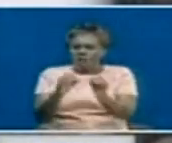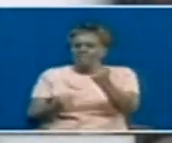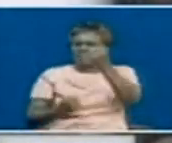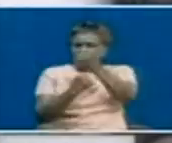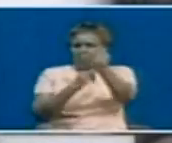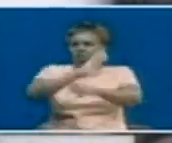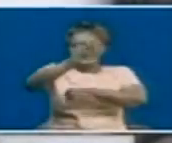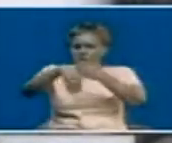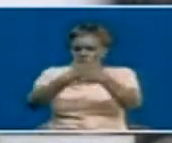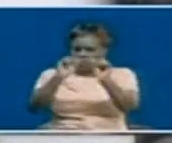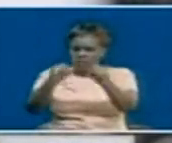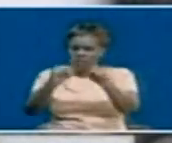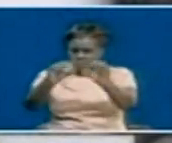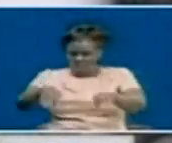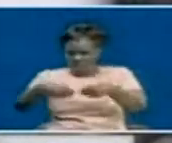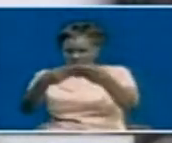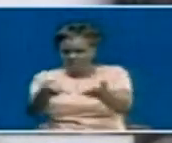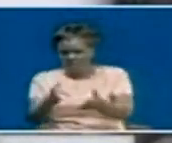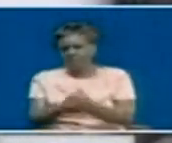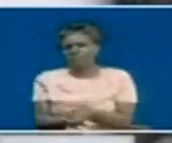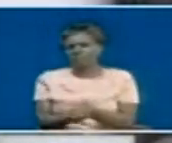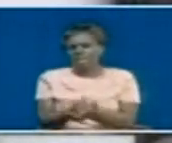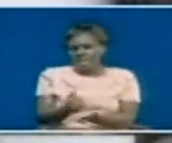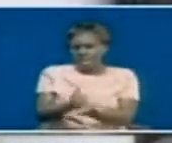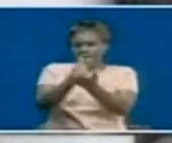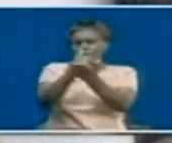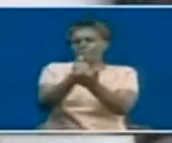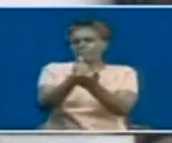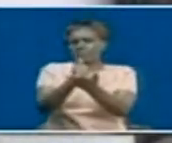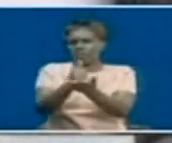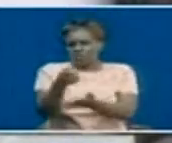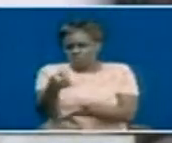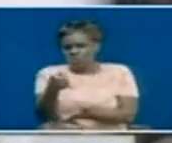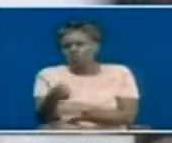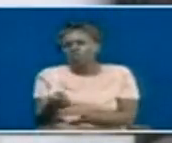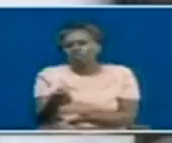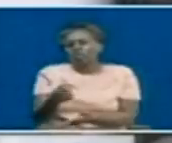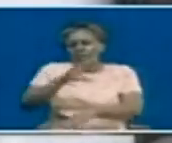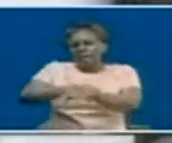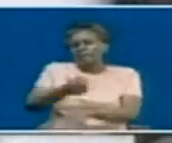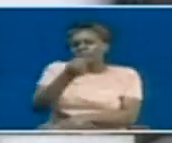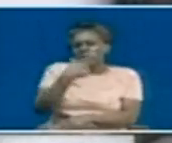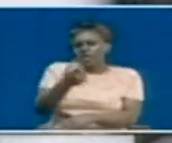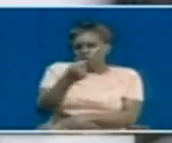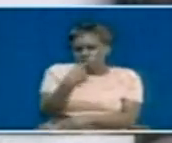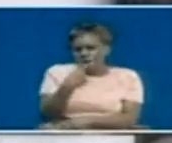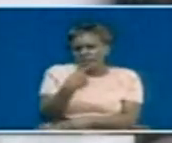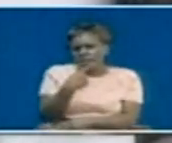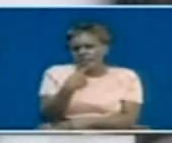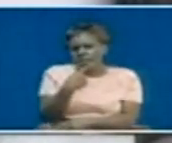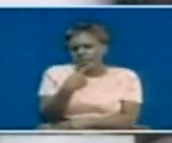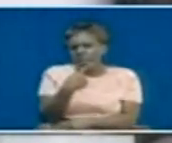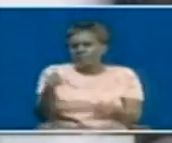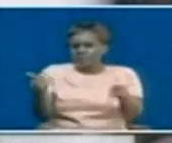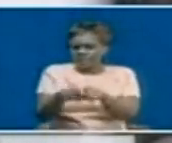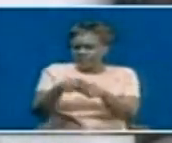support that they can give to you. Let them help you to get medical treatment. Let